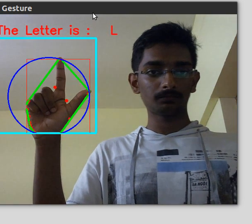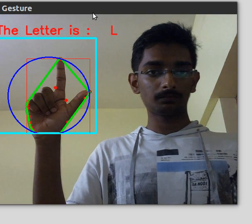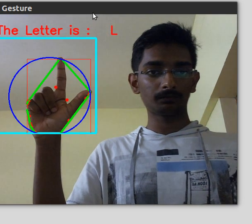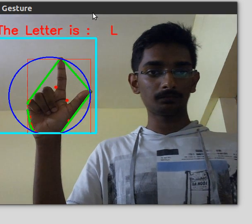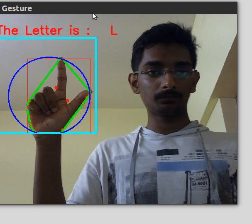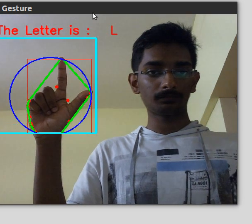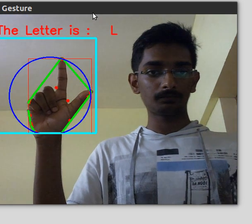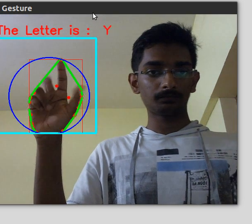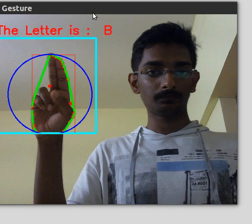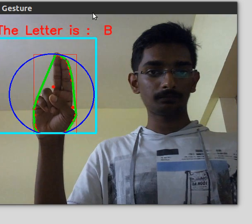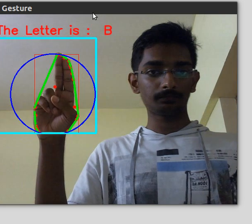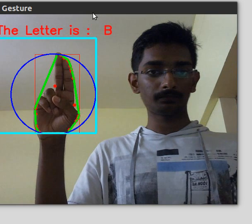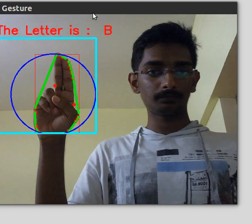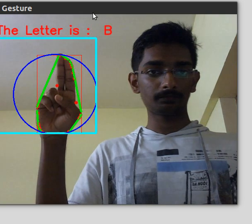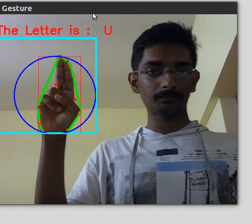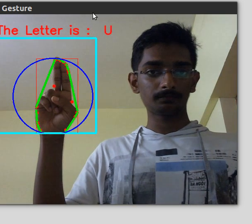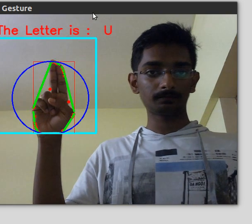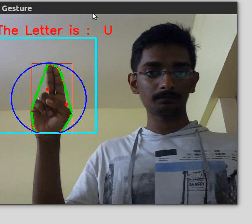The letter is L.